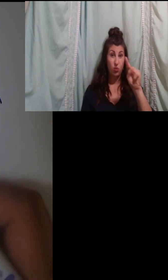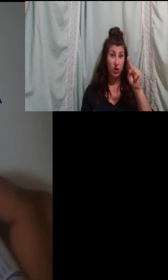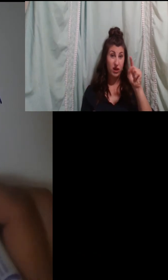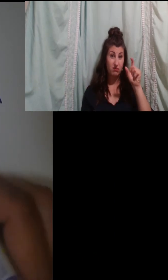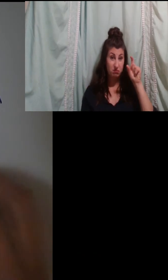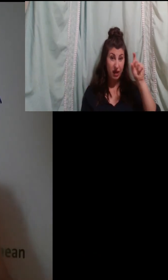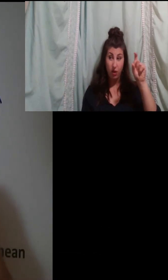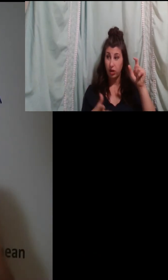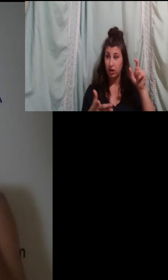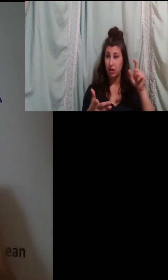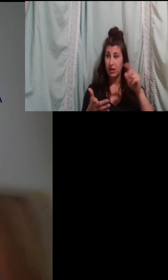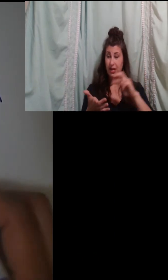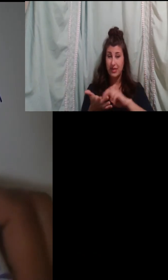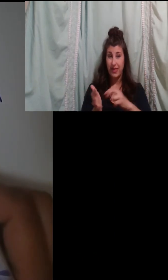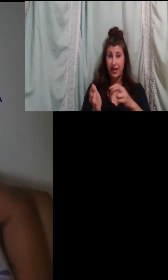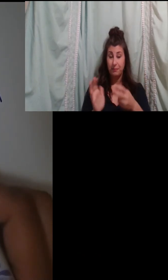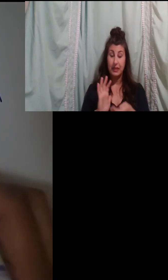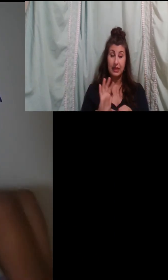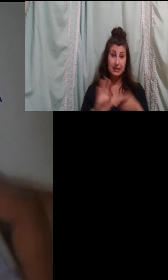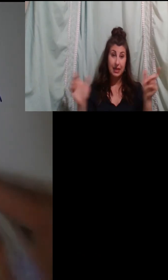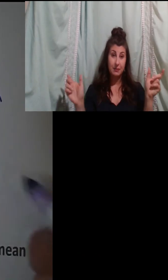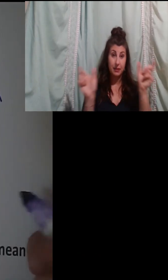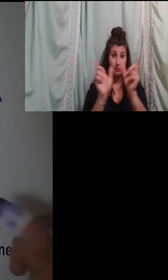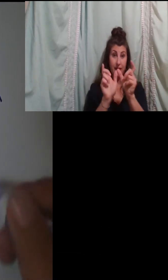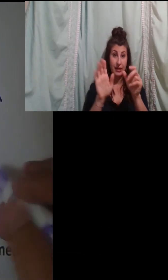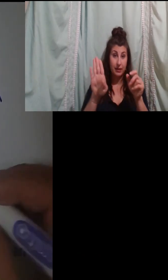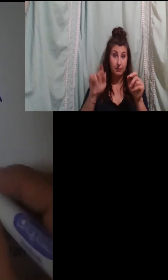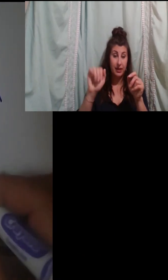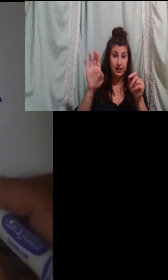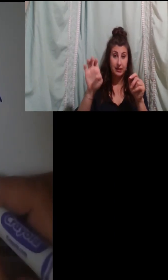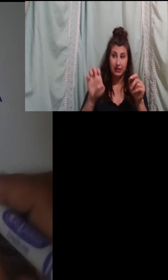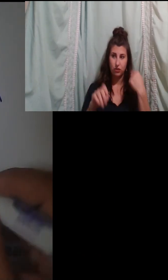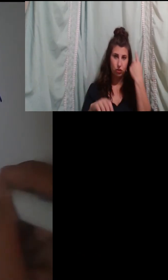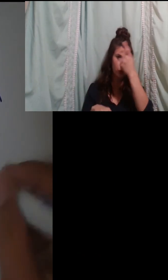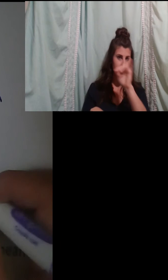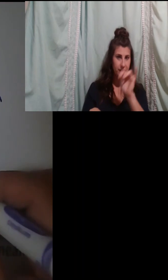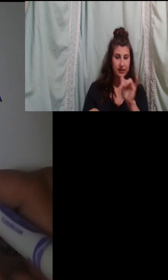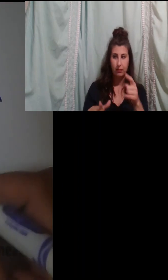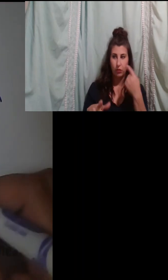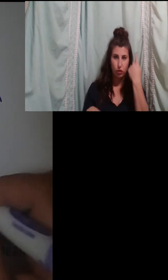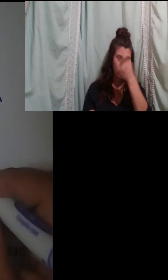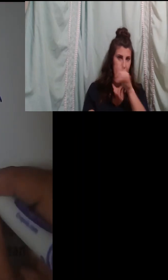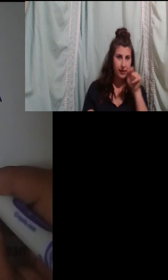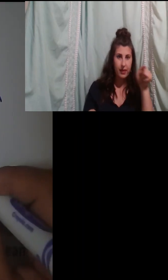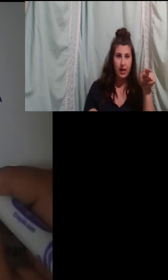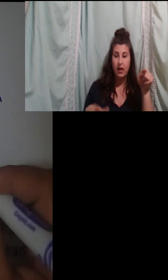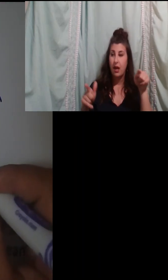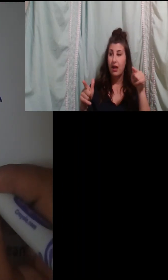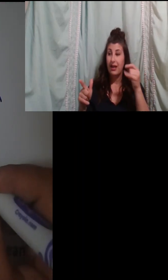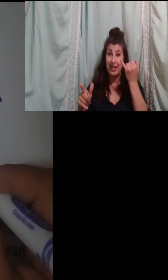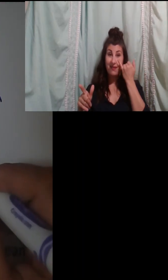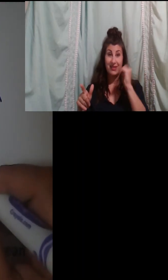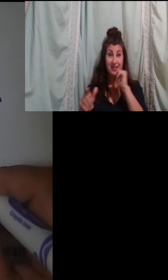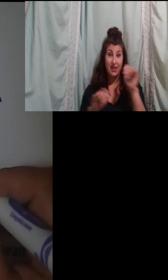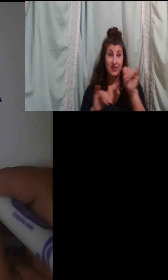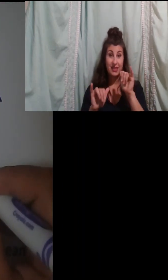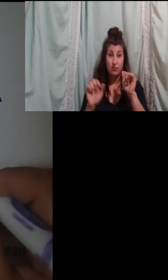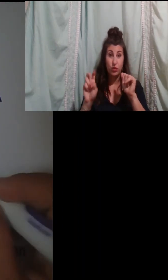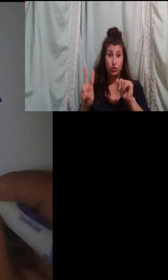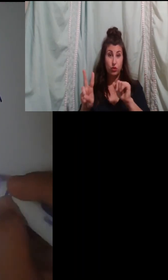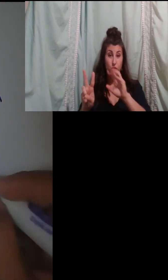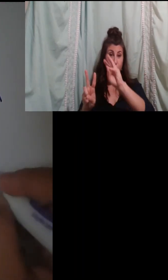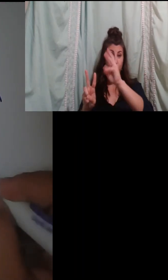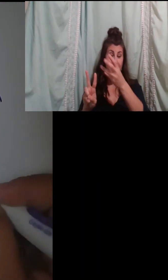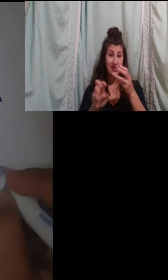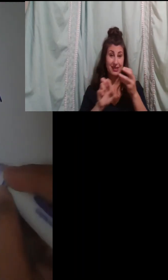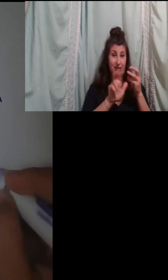combining bases that are the same to make it look like that. Or if there are bases that are not the same, like 2 to the